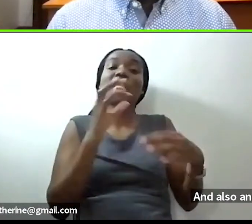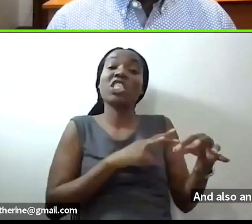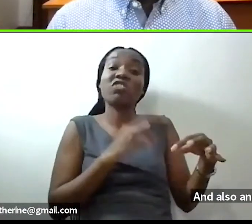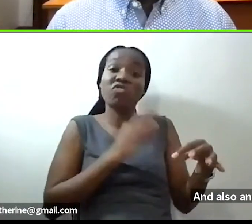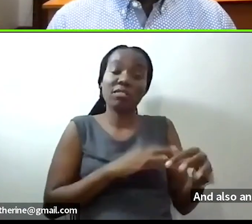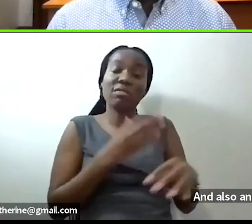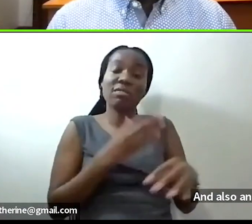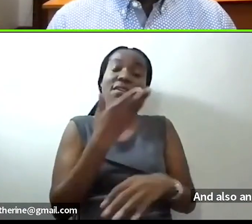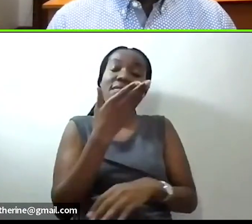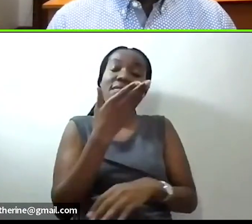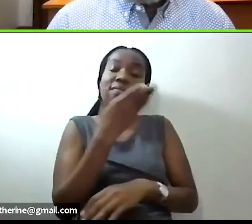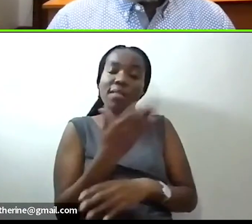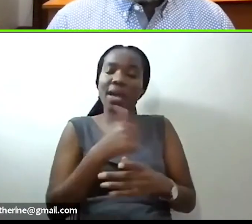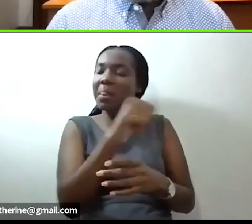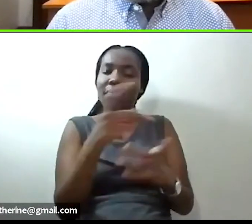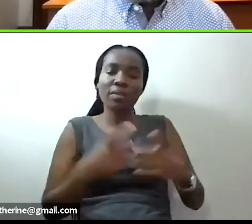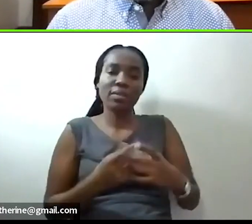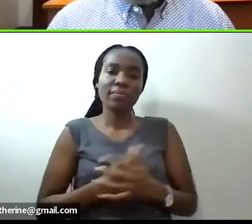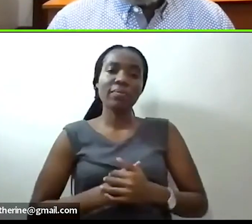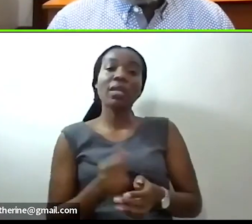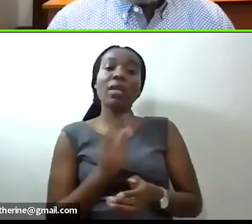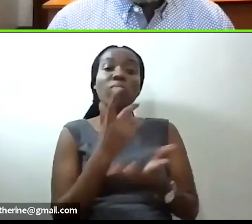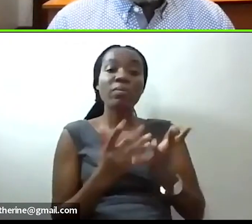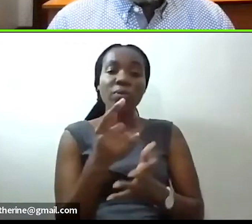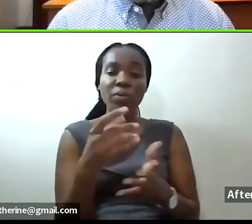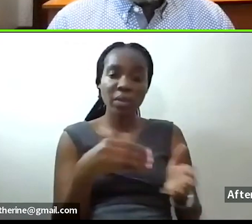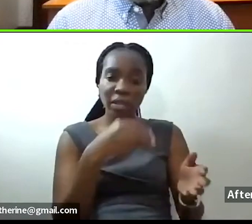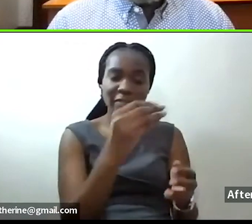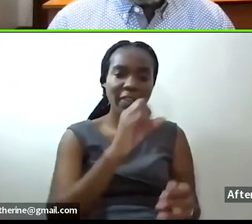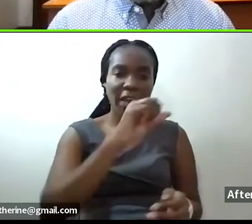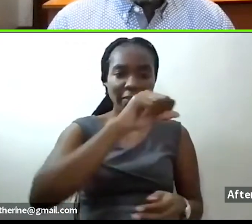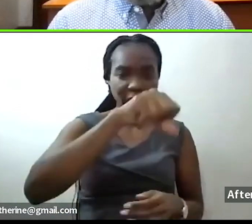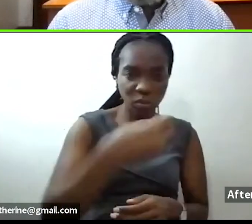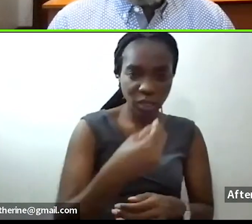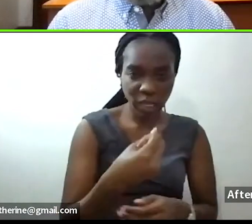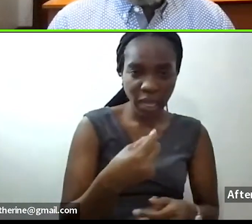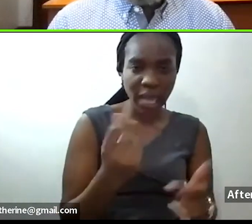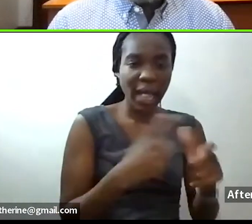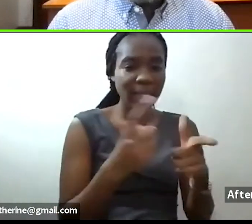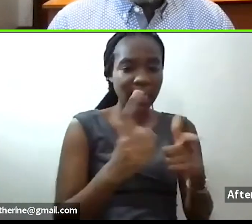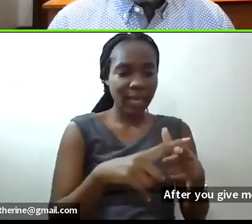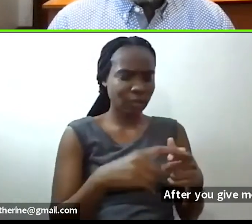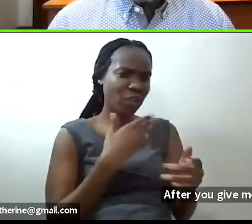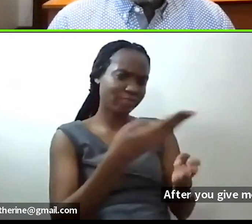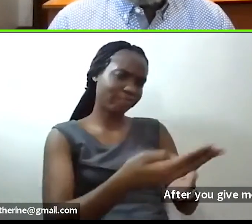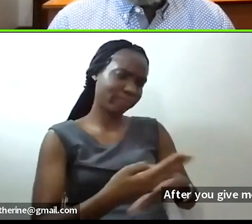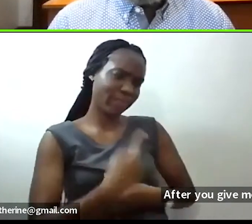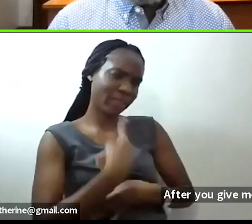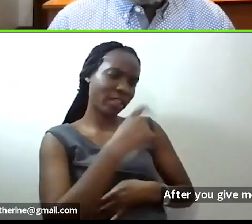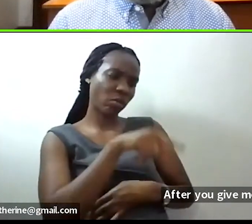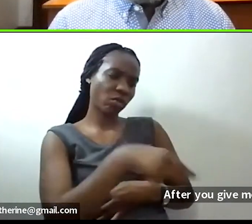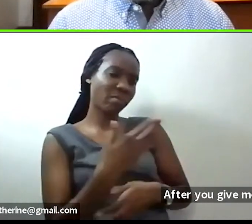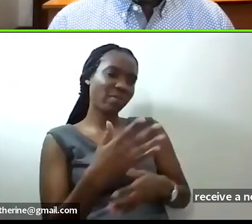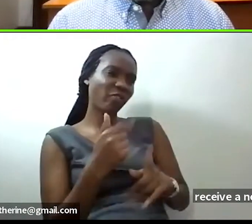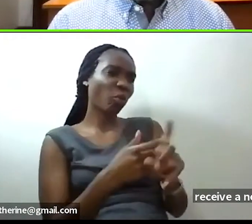after you give the 85,000 to receive the 100,000, you receive a note from Central Bank that will